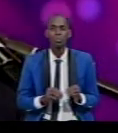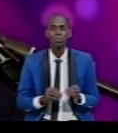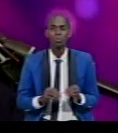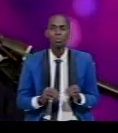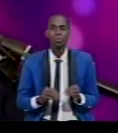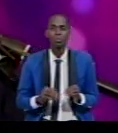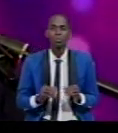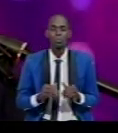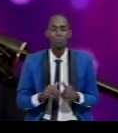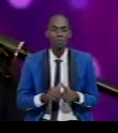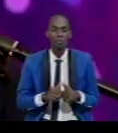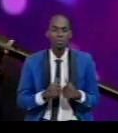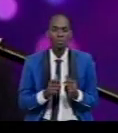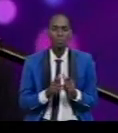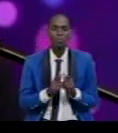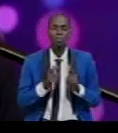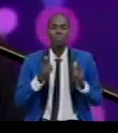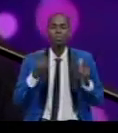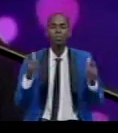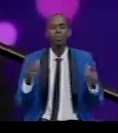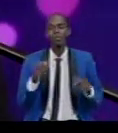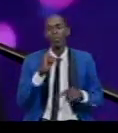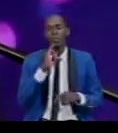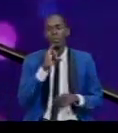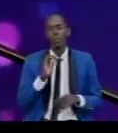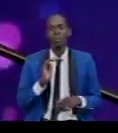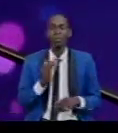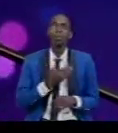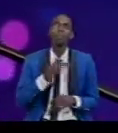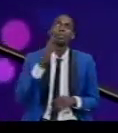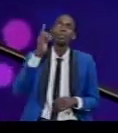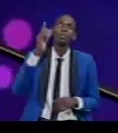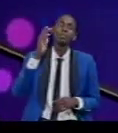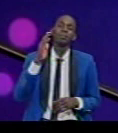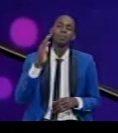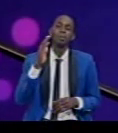great. How great is our God.